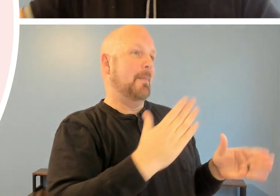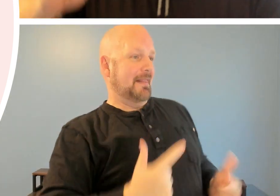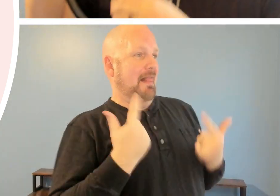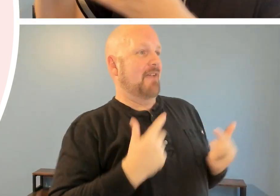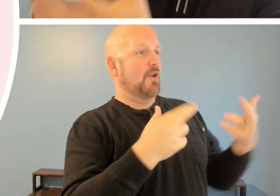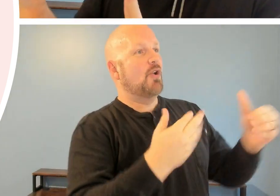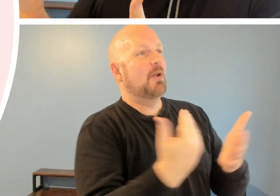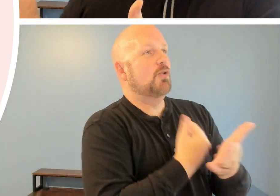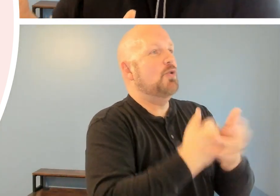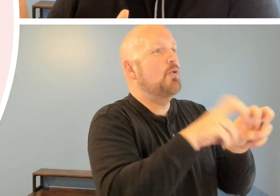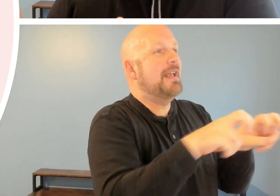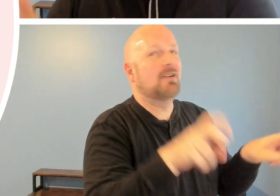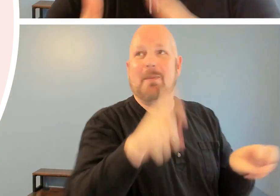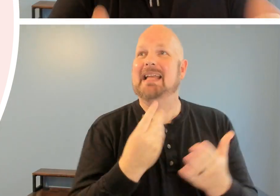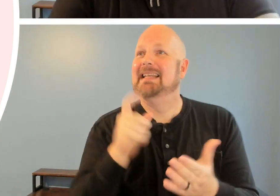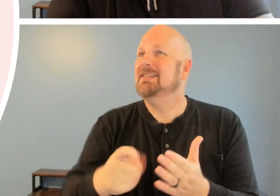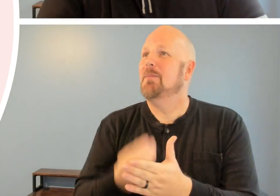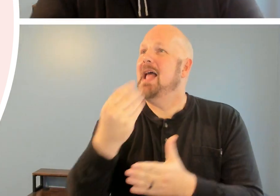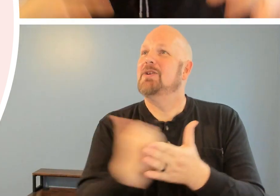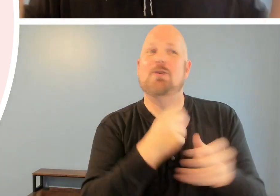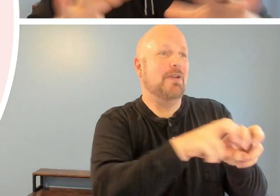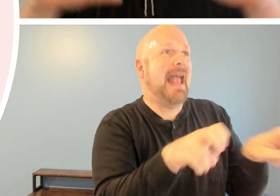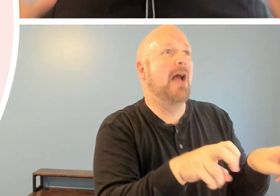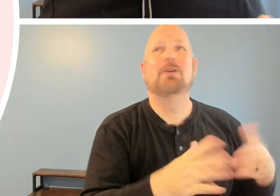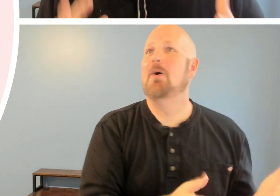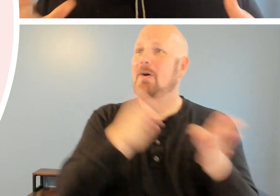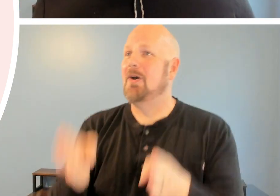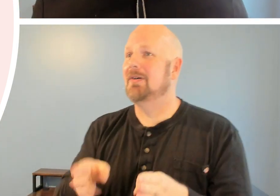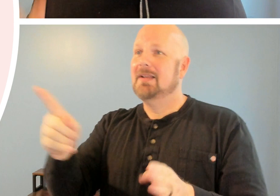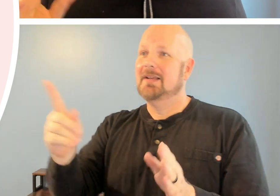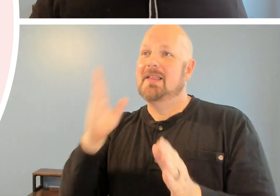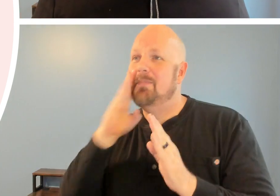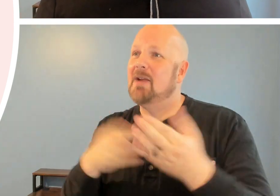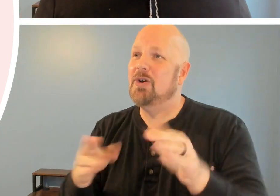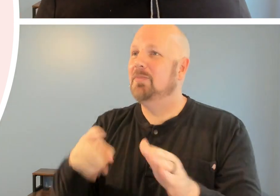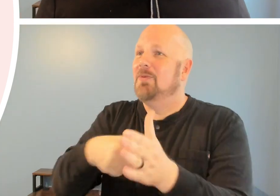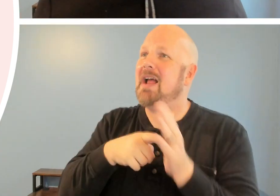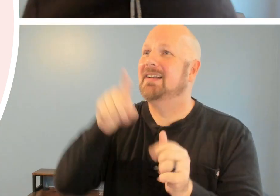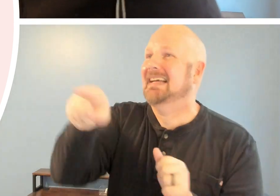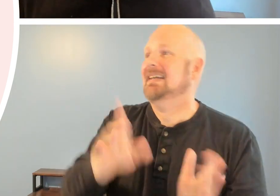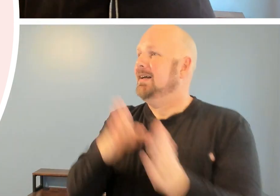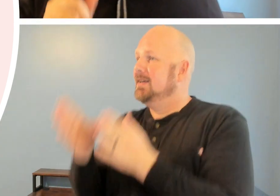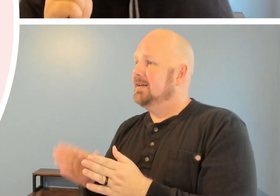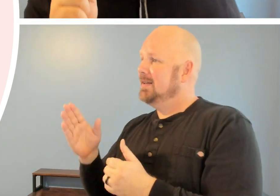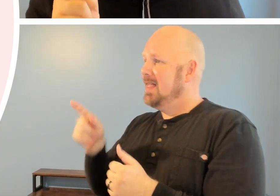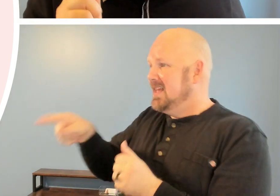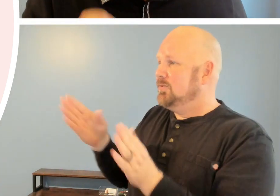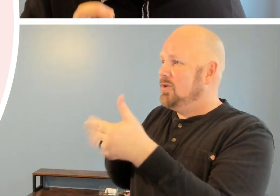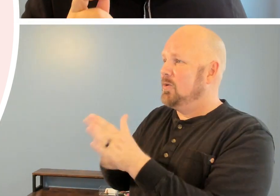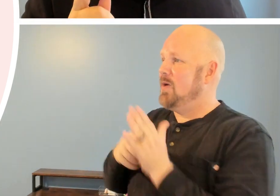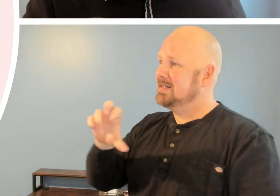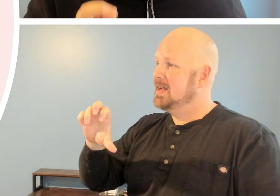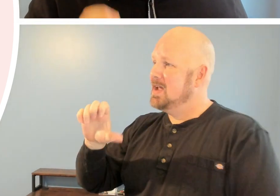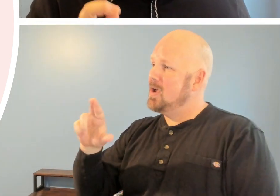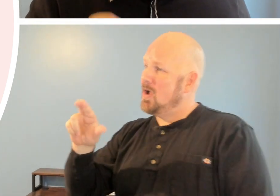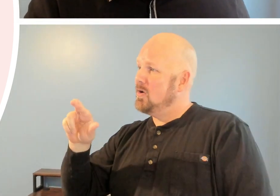a new couch, or this room needs a new bedroom, or my kid needs a crib, or whatever those things are. And you're excited, right? But